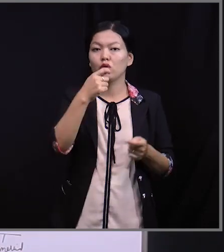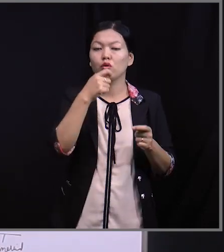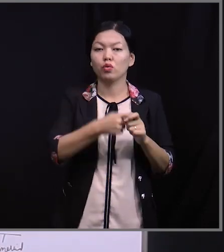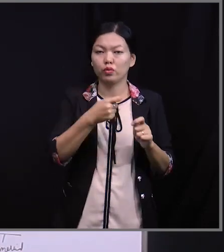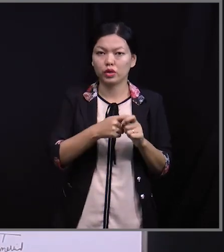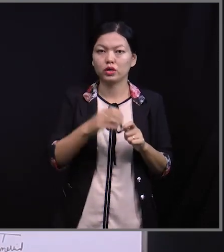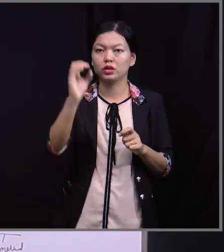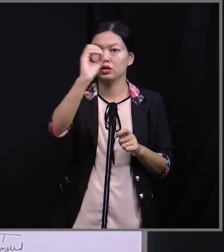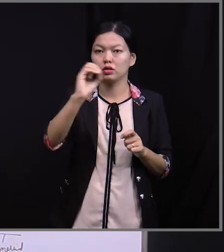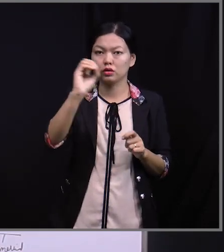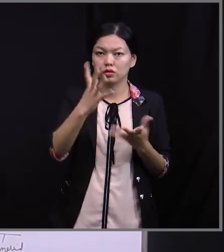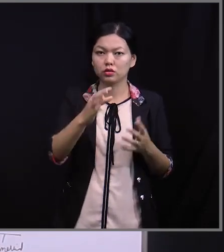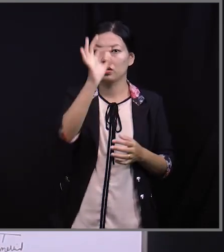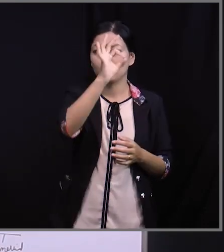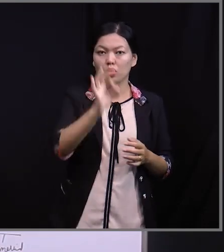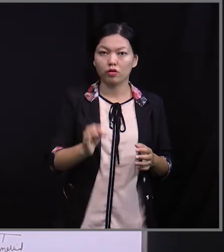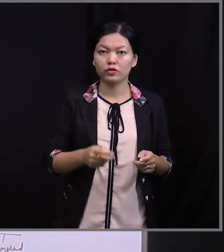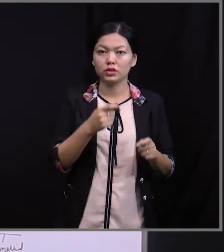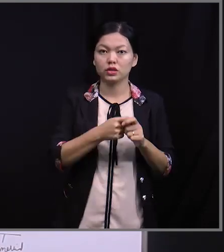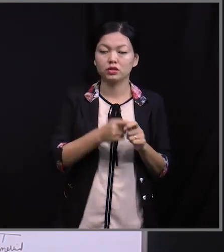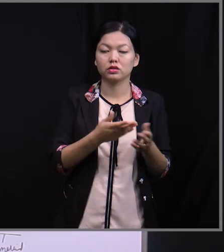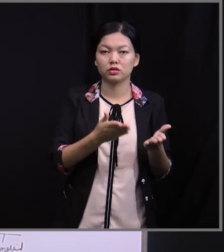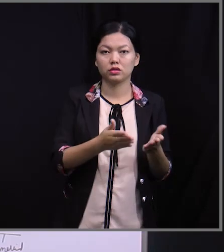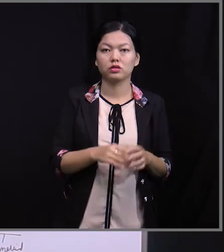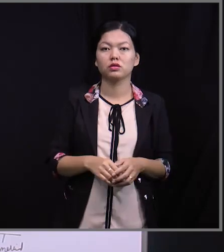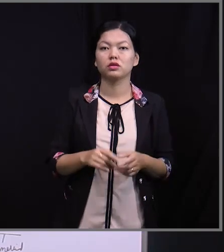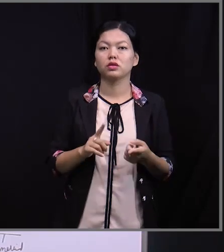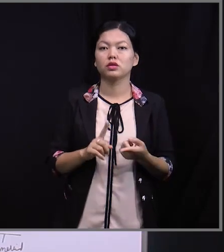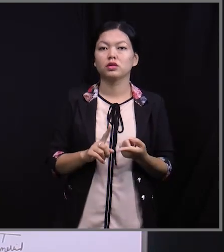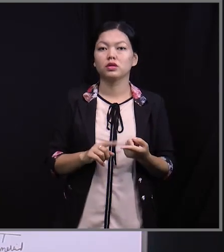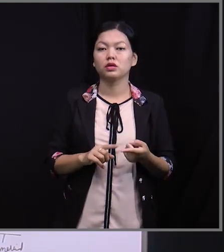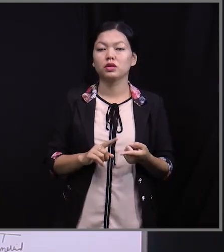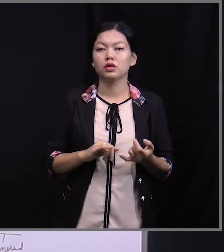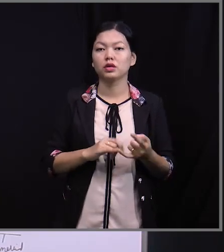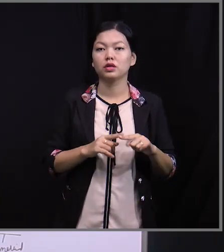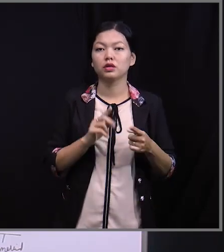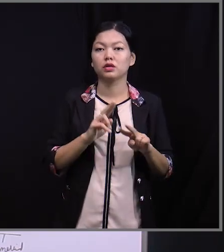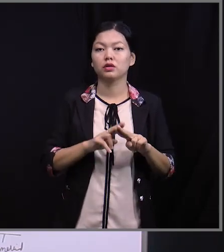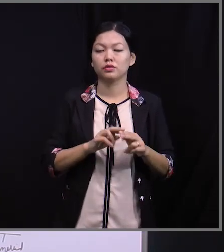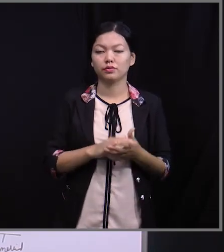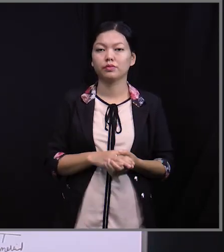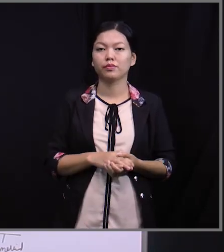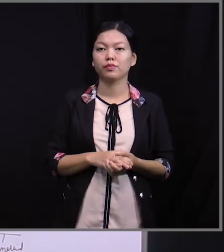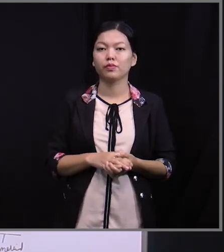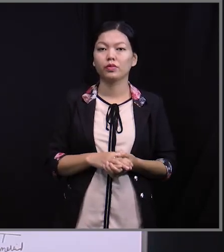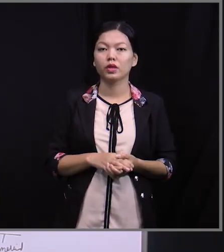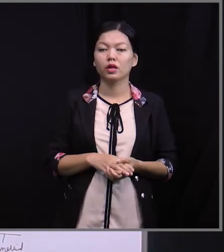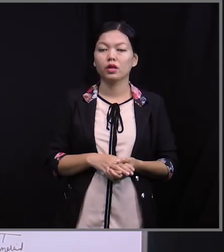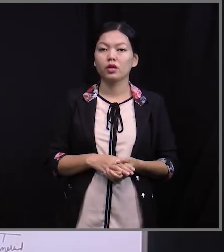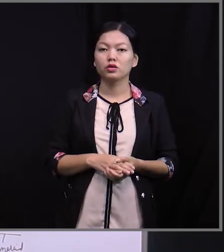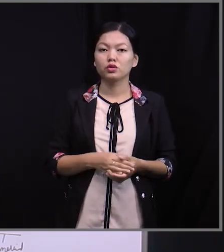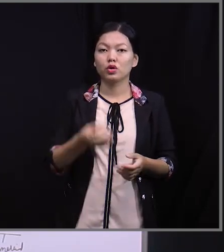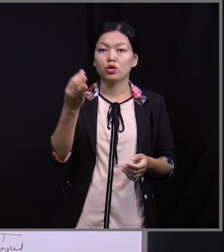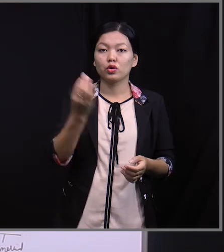of organization or an organization. So staffing relates to employees. Here it means